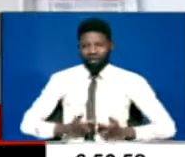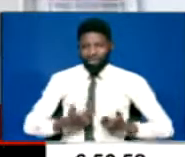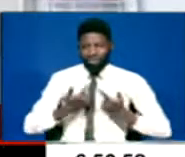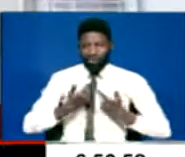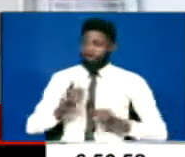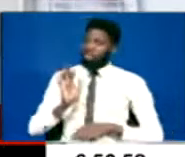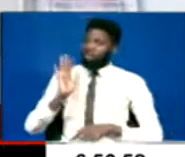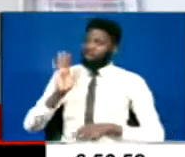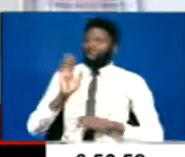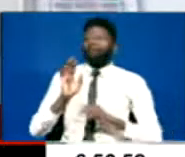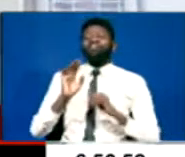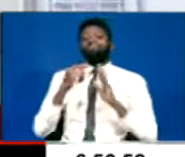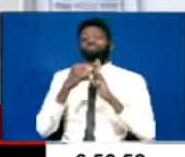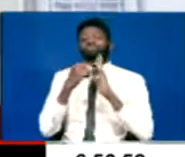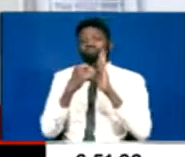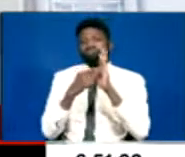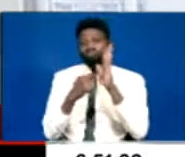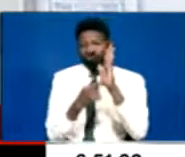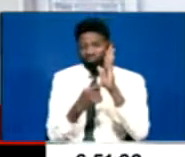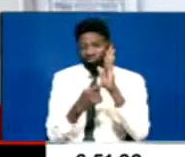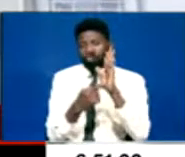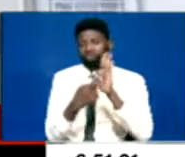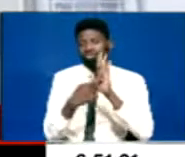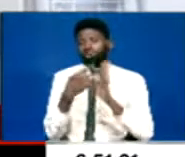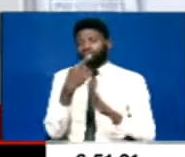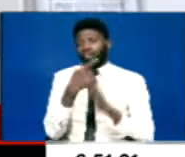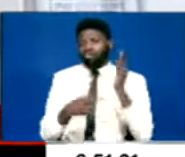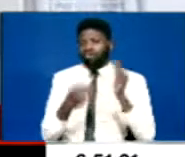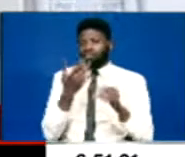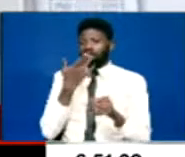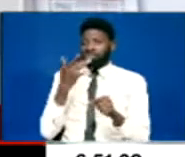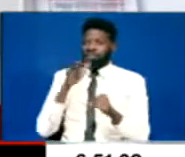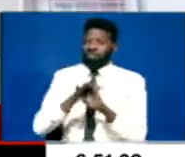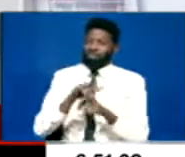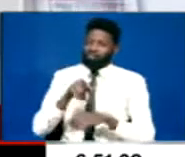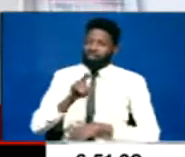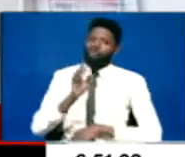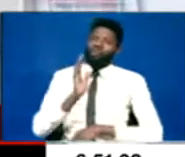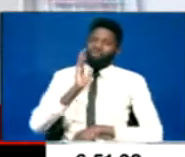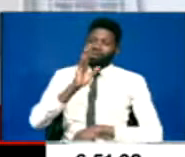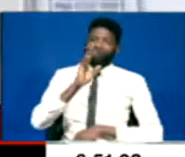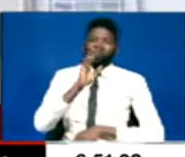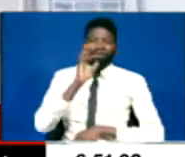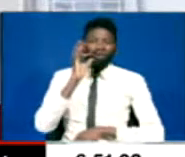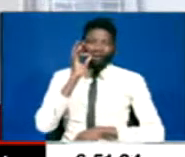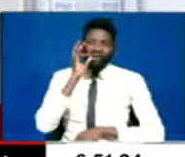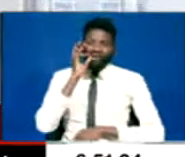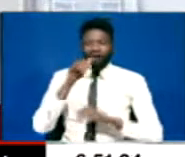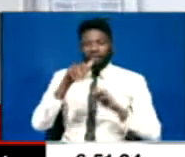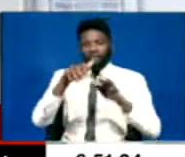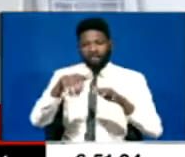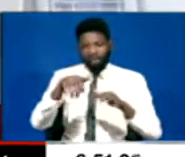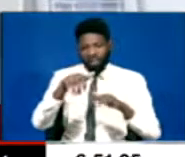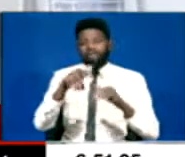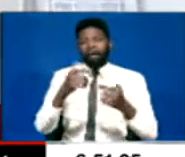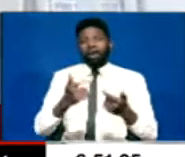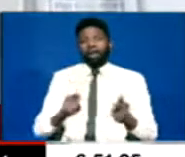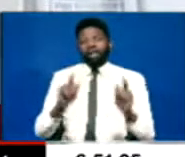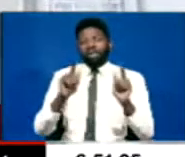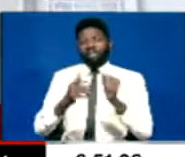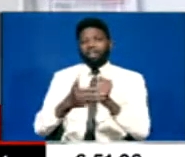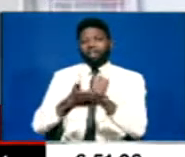10-point manifesto, Professor Wajakoya promises to legalize commercial marijuana farming to help Kenya pay its huge debts to